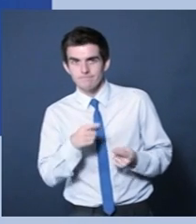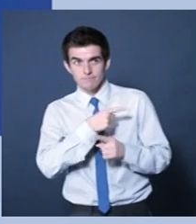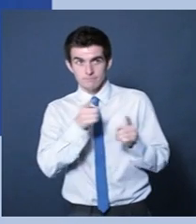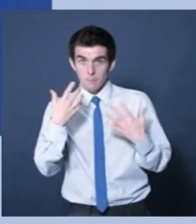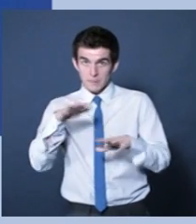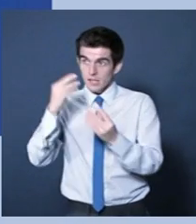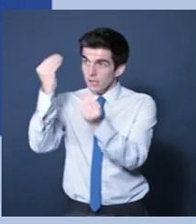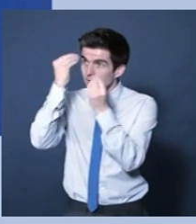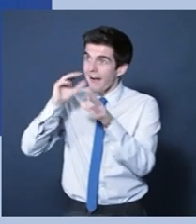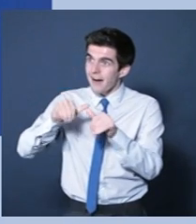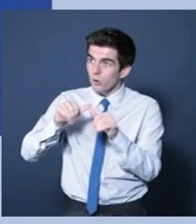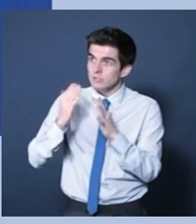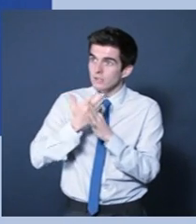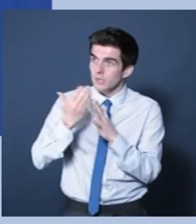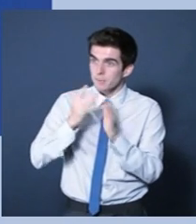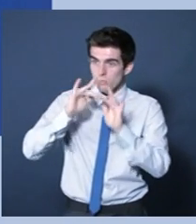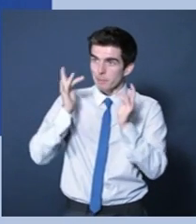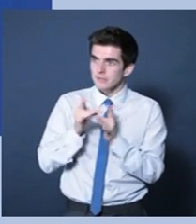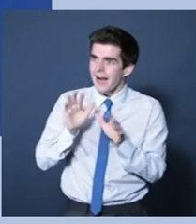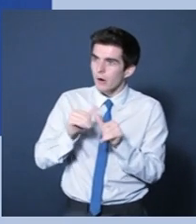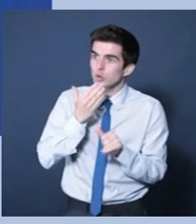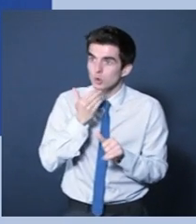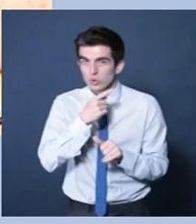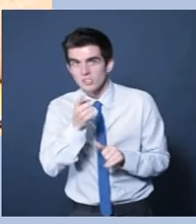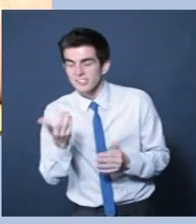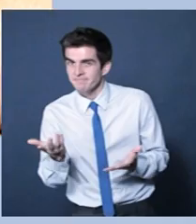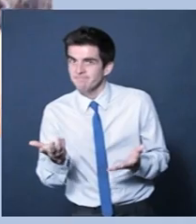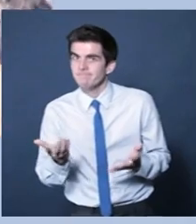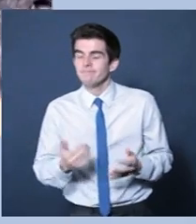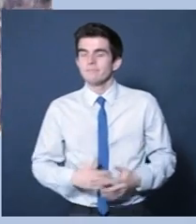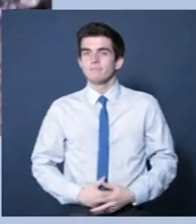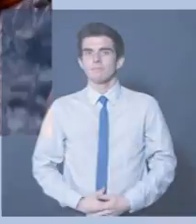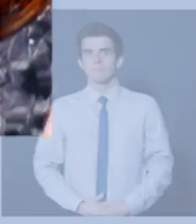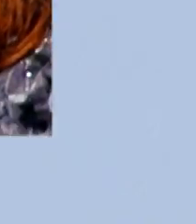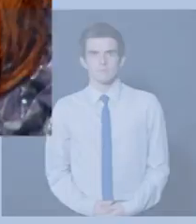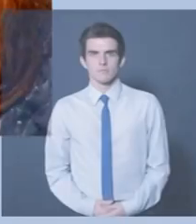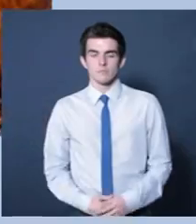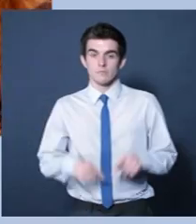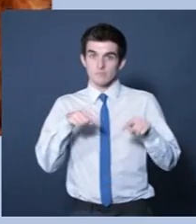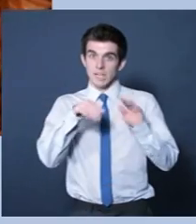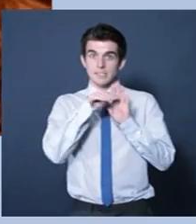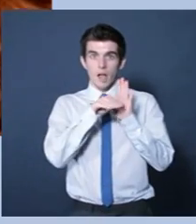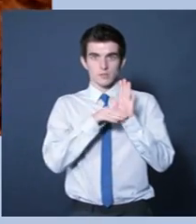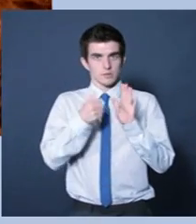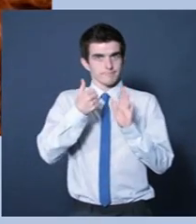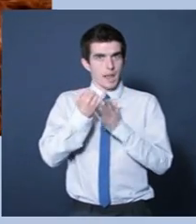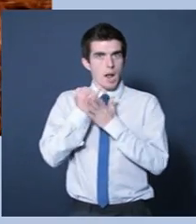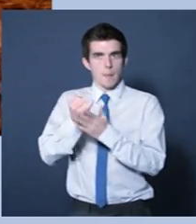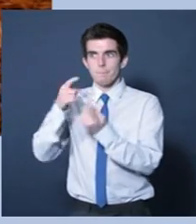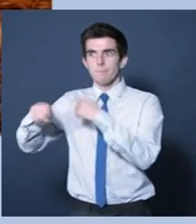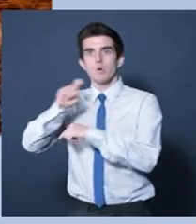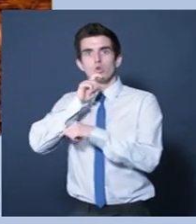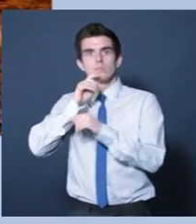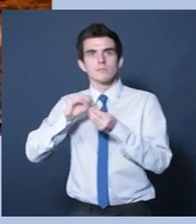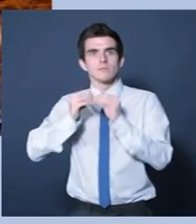education in terms of what accessibility standards are, what usability is all about. Standards will help to make sure that the right things are